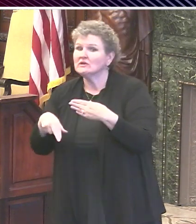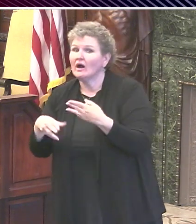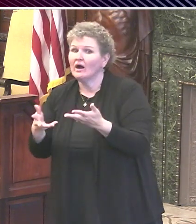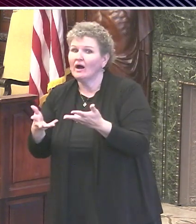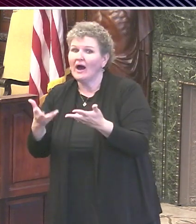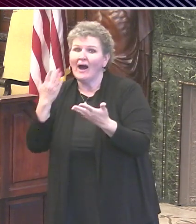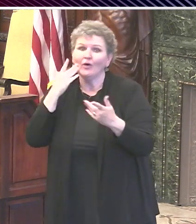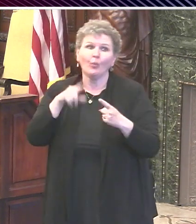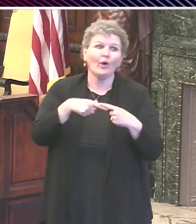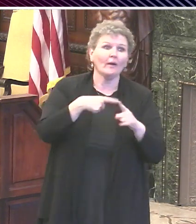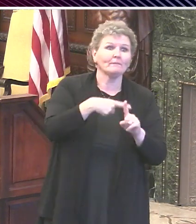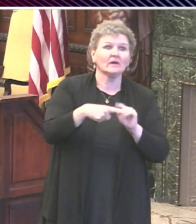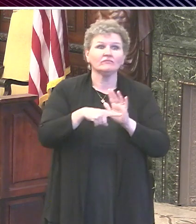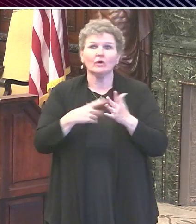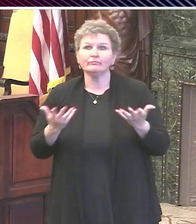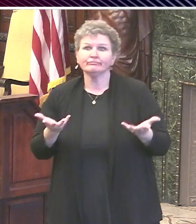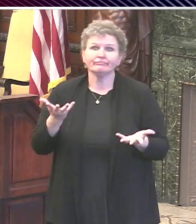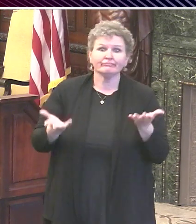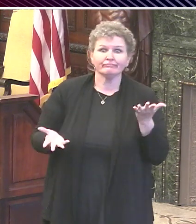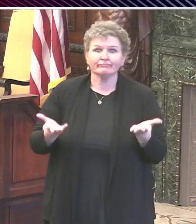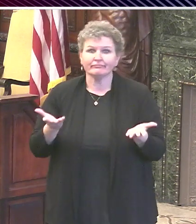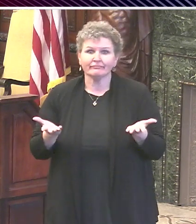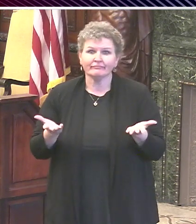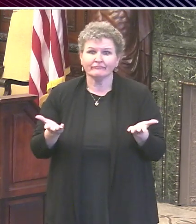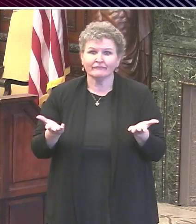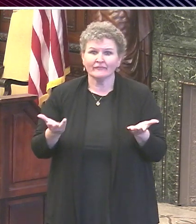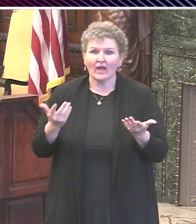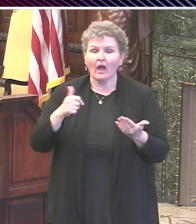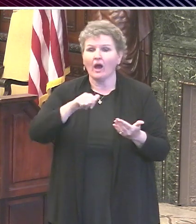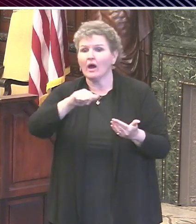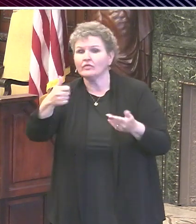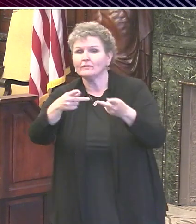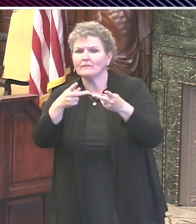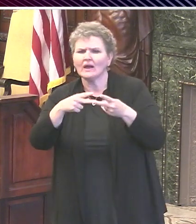information about the different sites where you can get tested, again, is